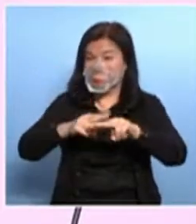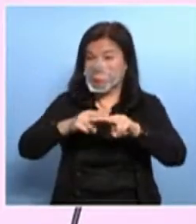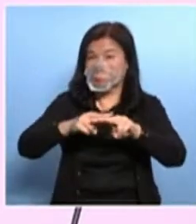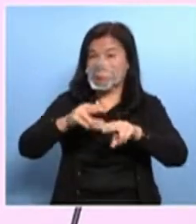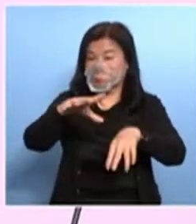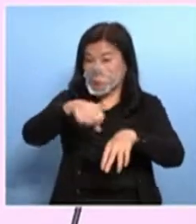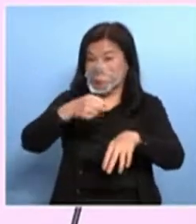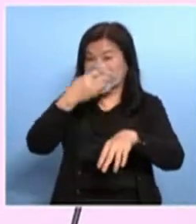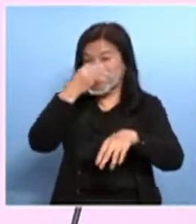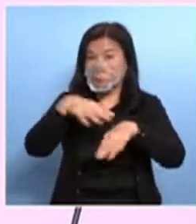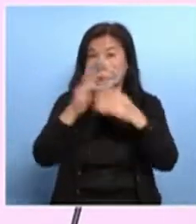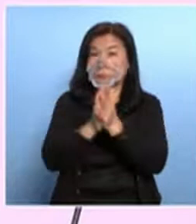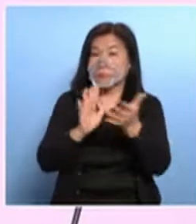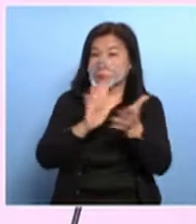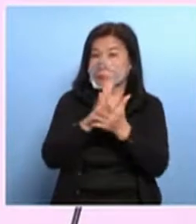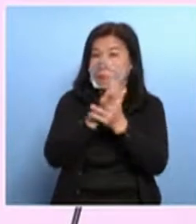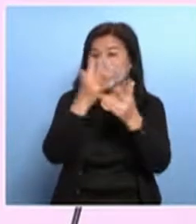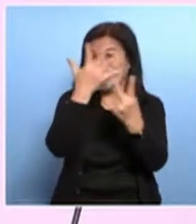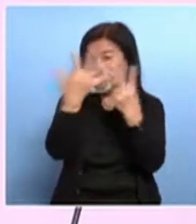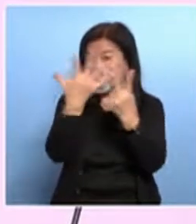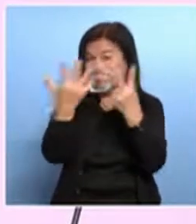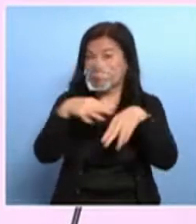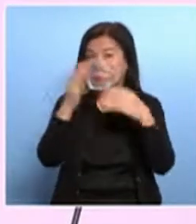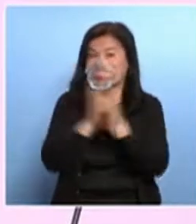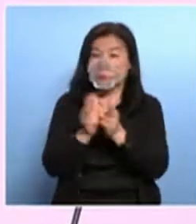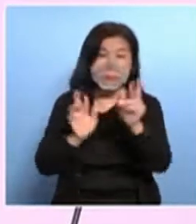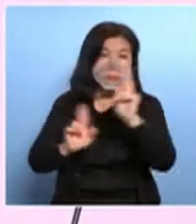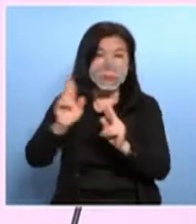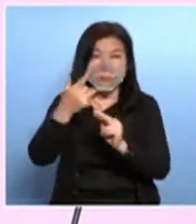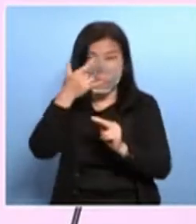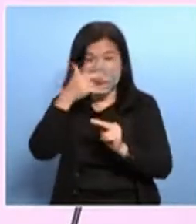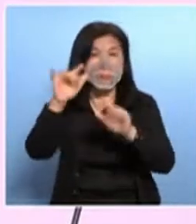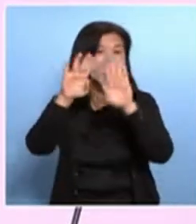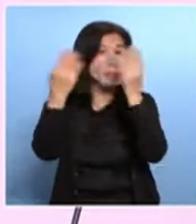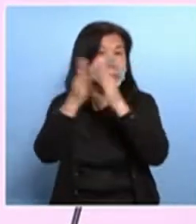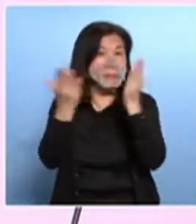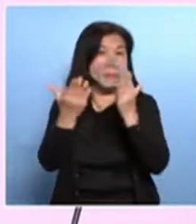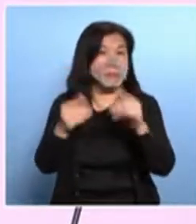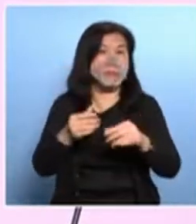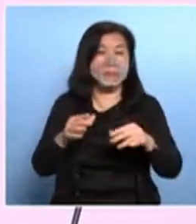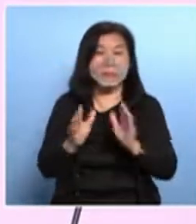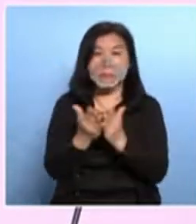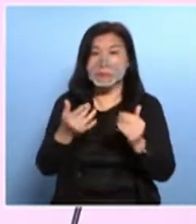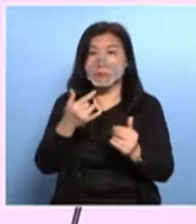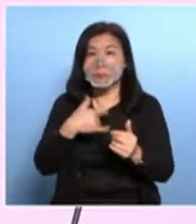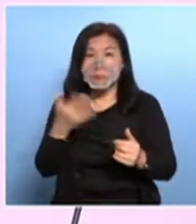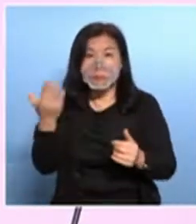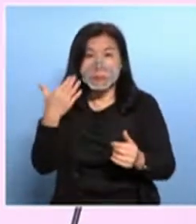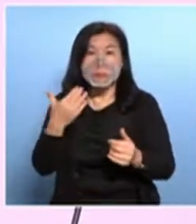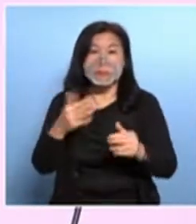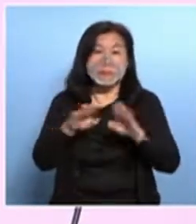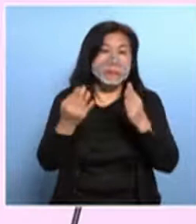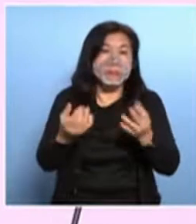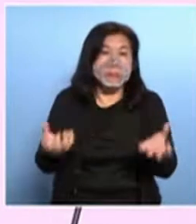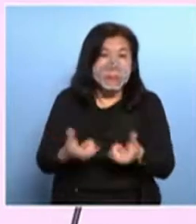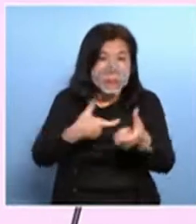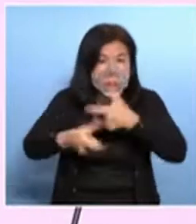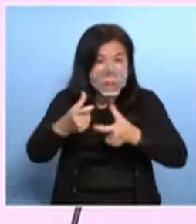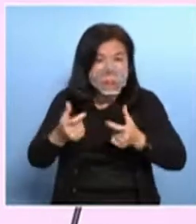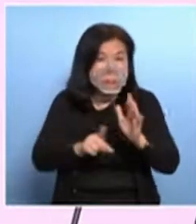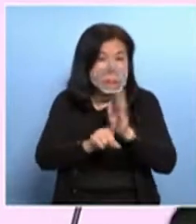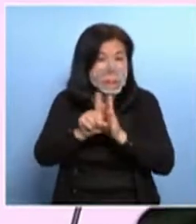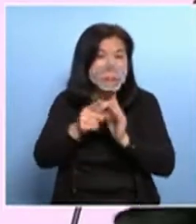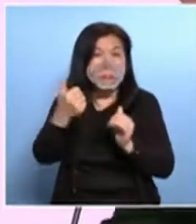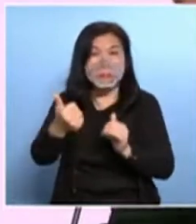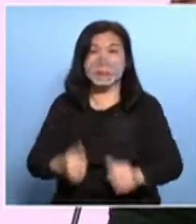Kong's development for a long time. Year 2022 marks the 25th anniversary of the reunification of the Hong Kong SAR with our motherland, which will